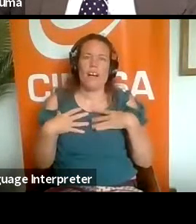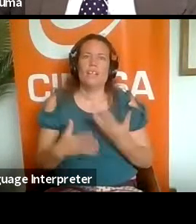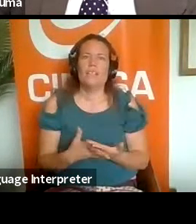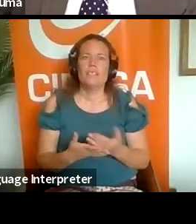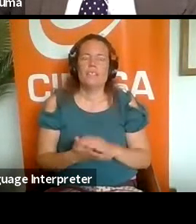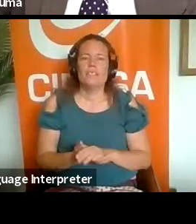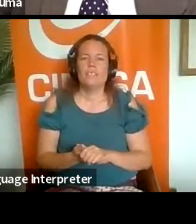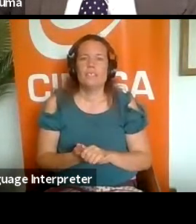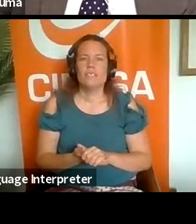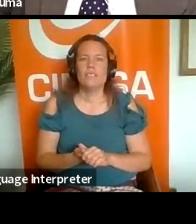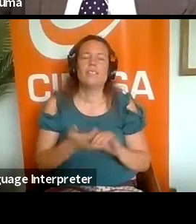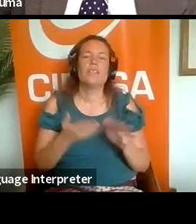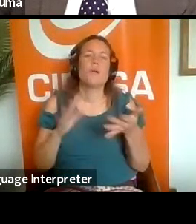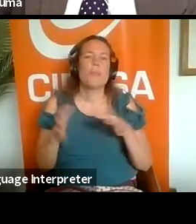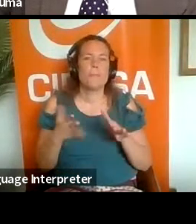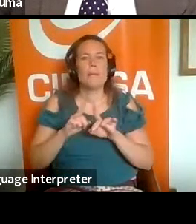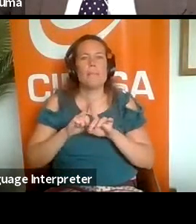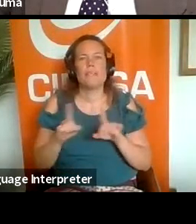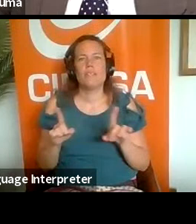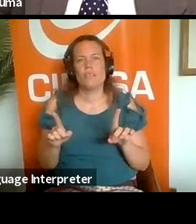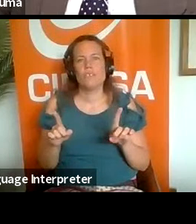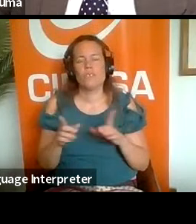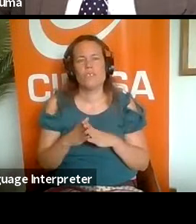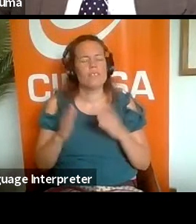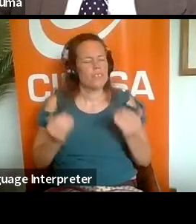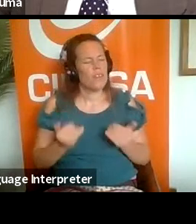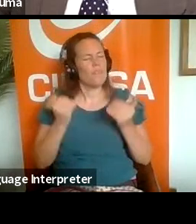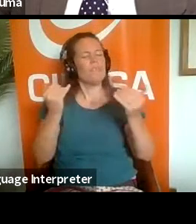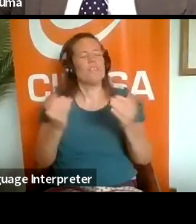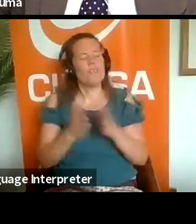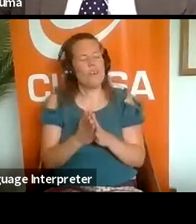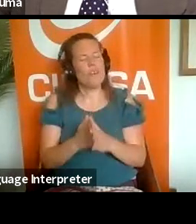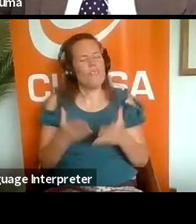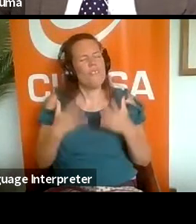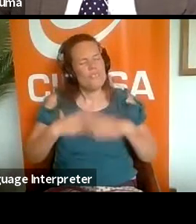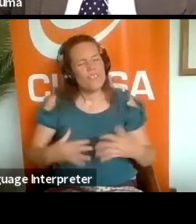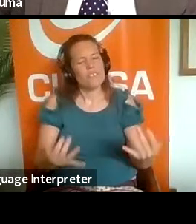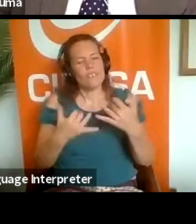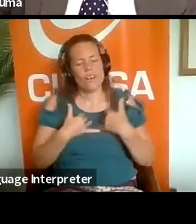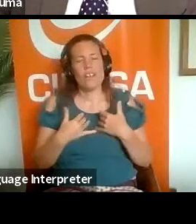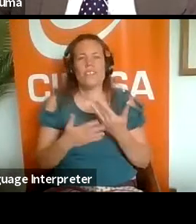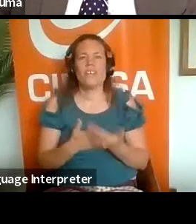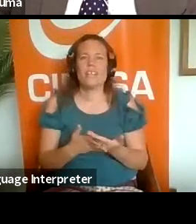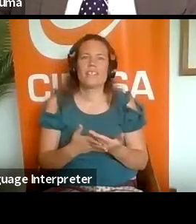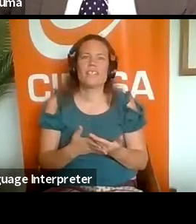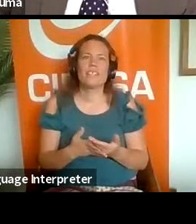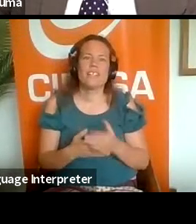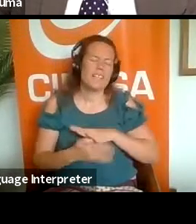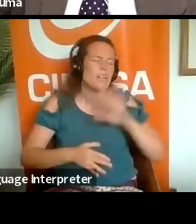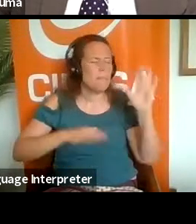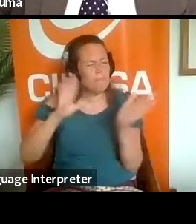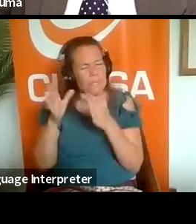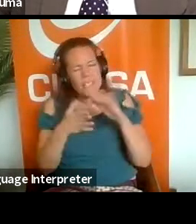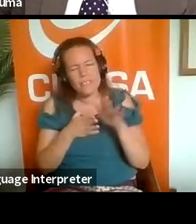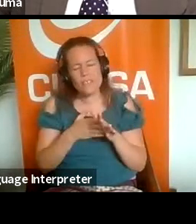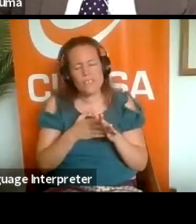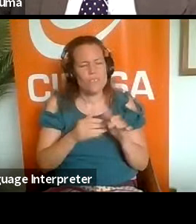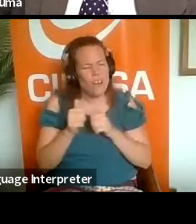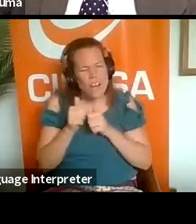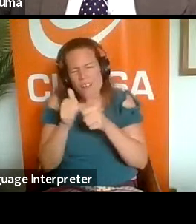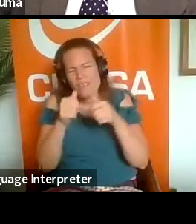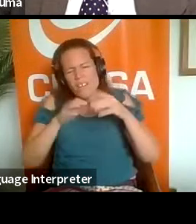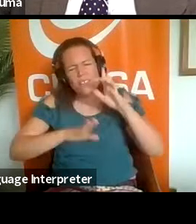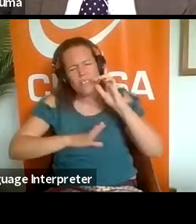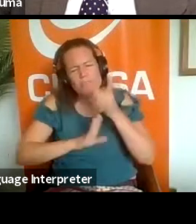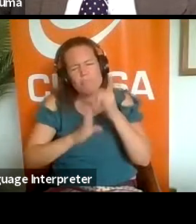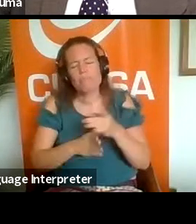It may not be as upfront as a physical attack where you're beaten, you're arrested, you're harassed, but it's as insidious and